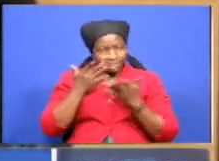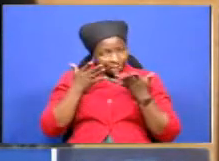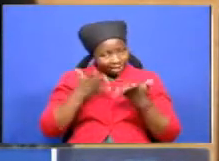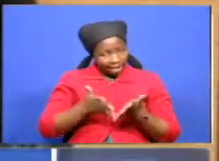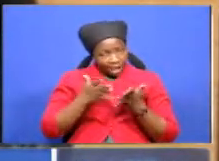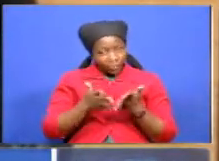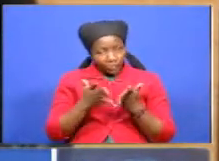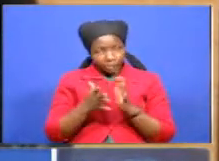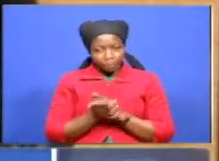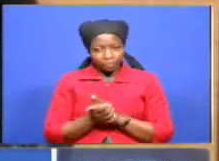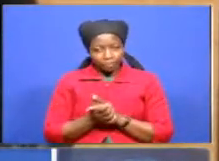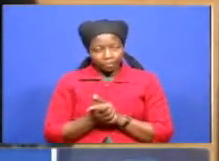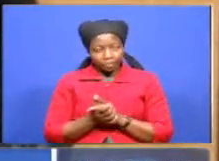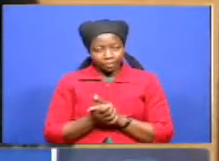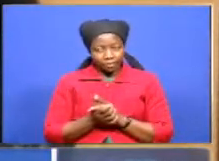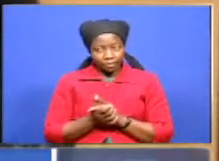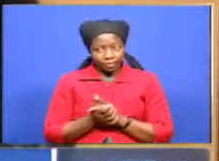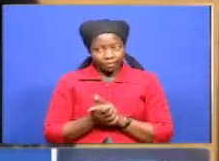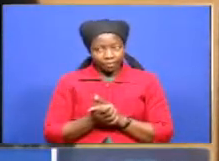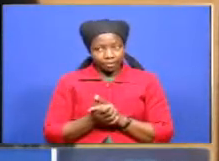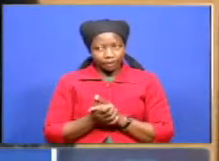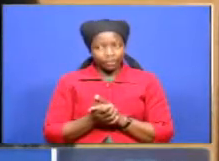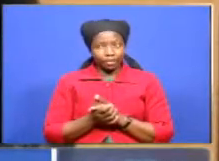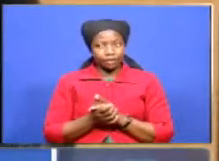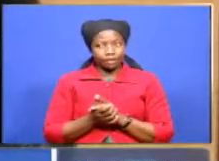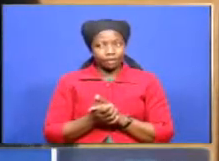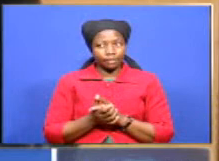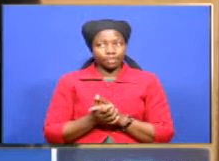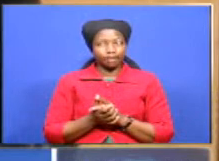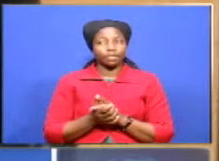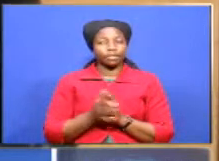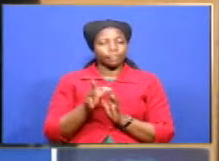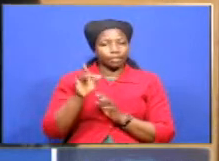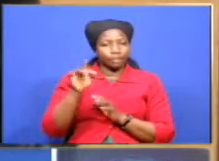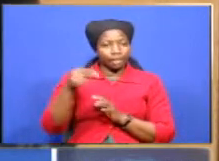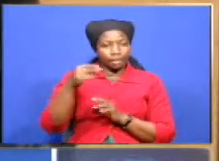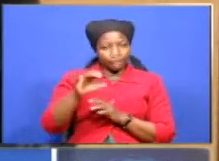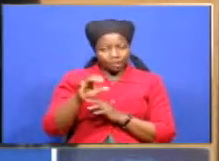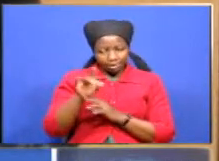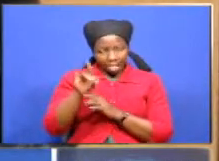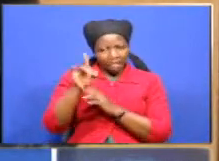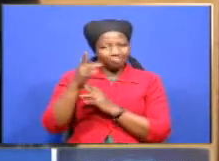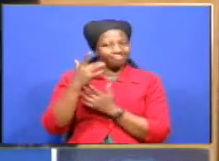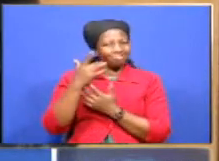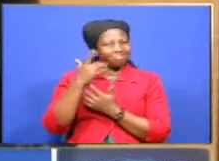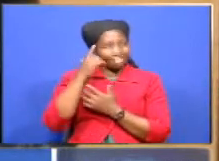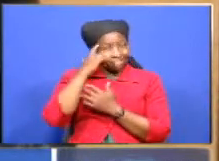HE will now at his own time consider and make appropriate